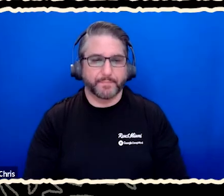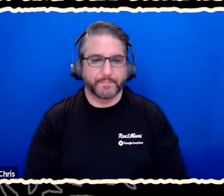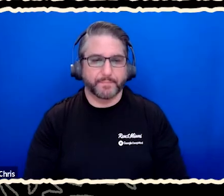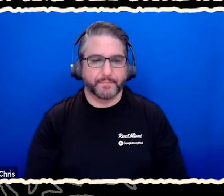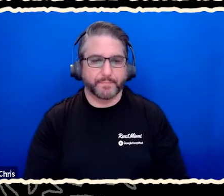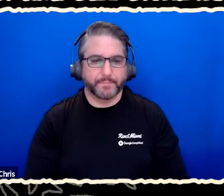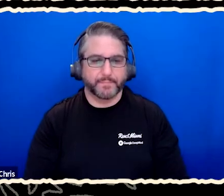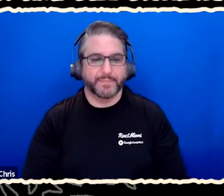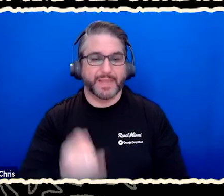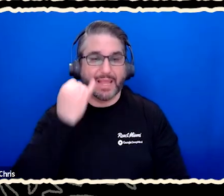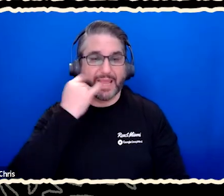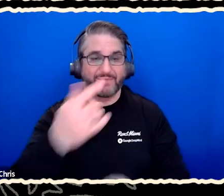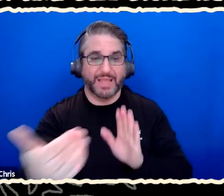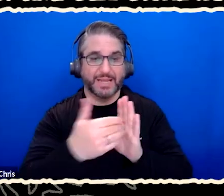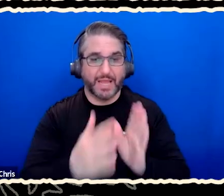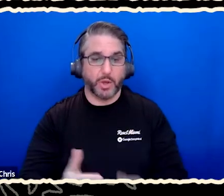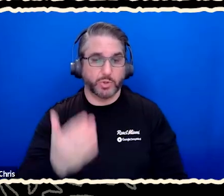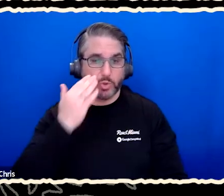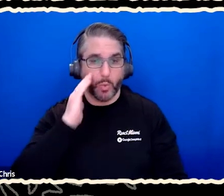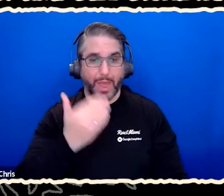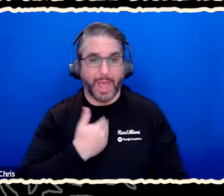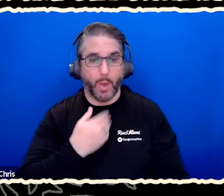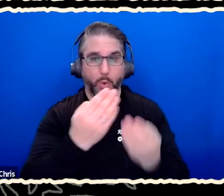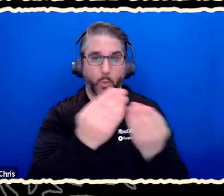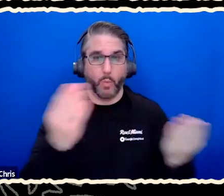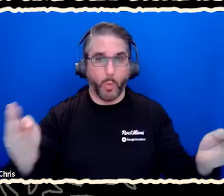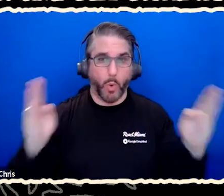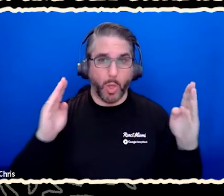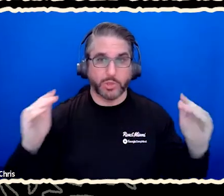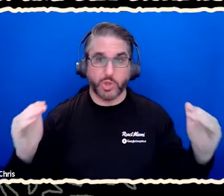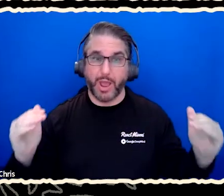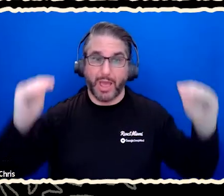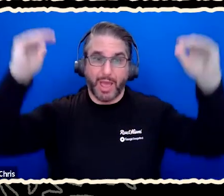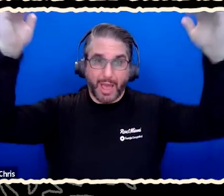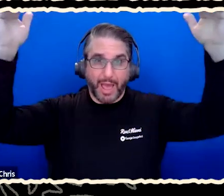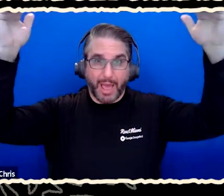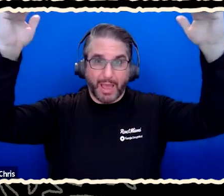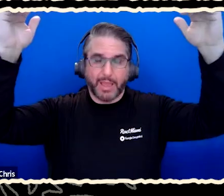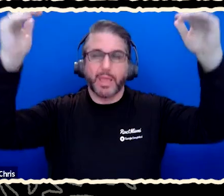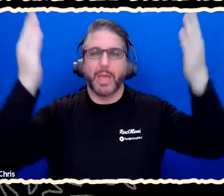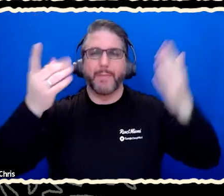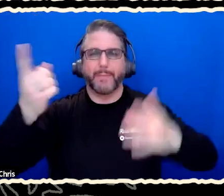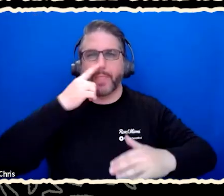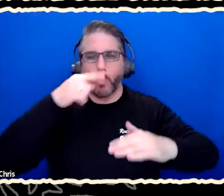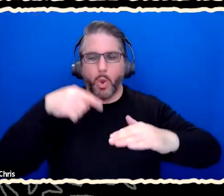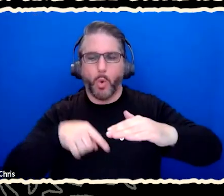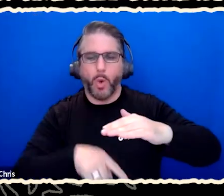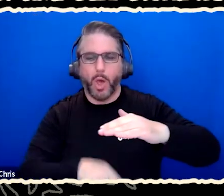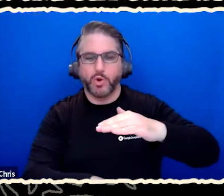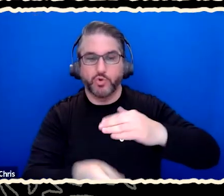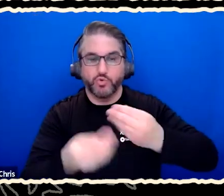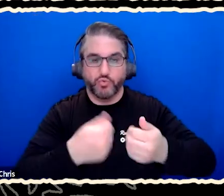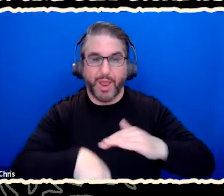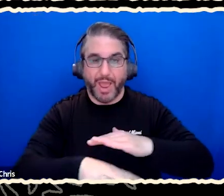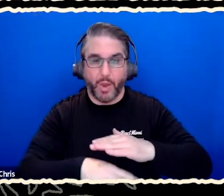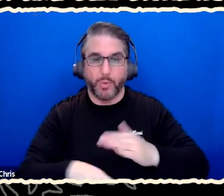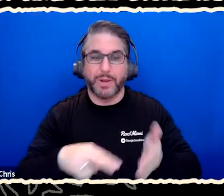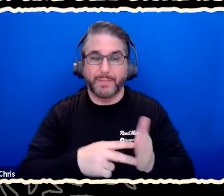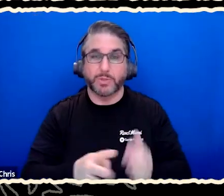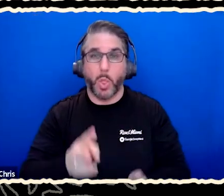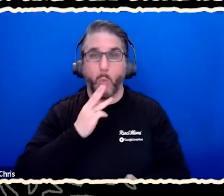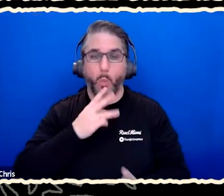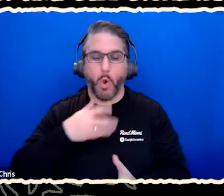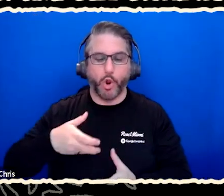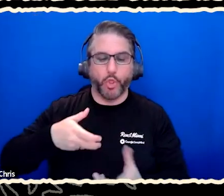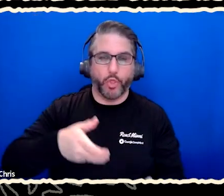If attackers know that our walls and our castles are high, they might go underground. They might poison a well.